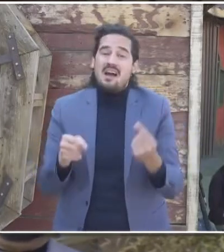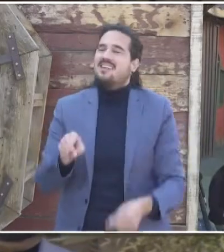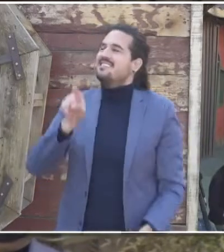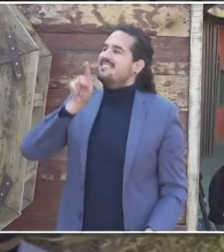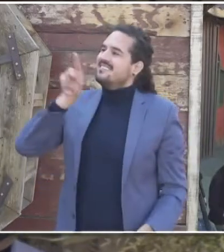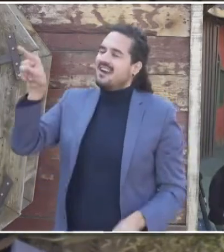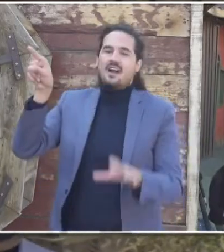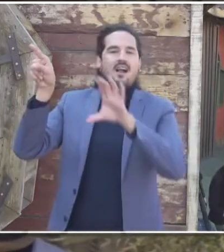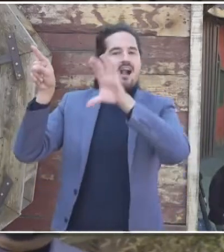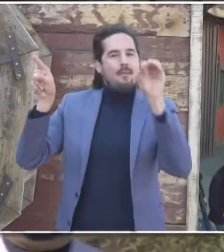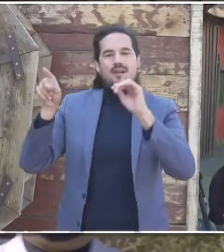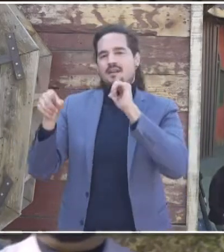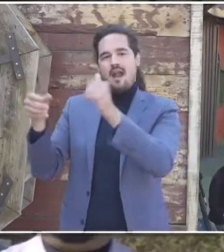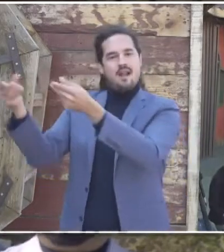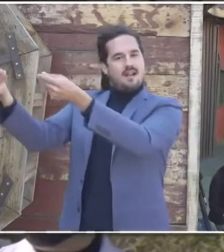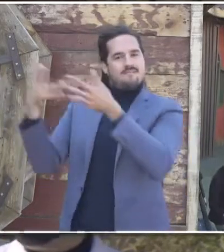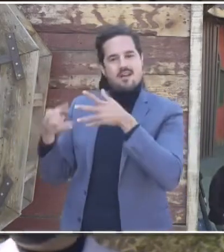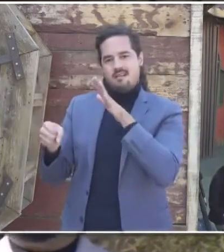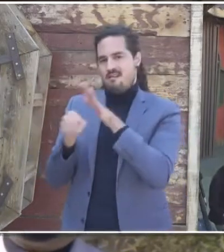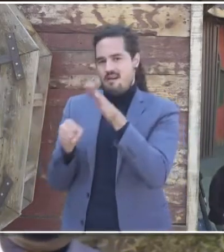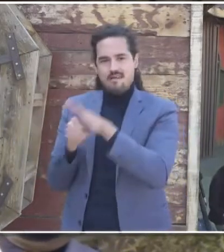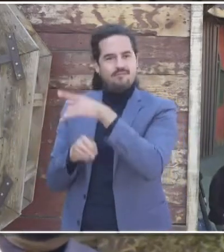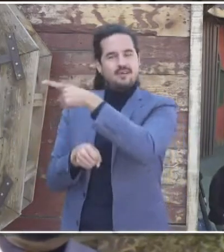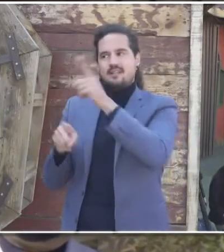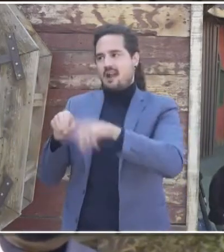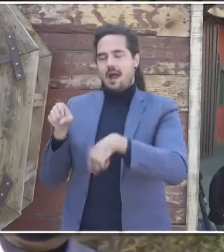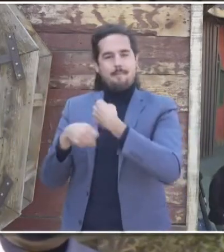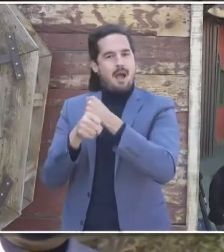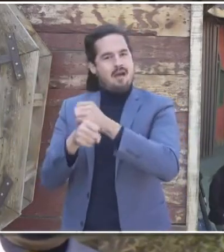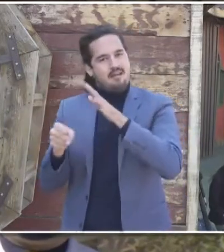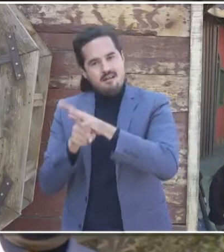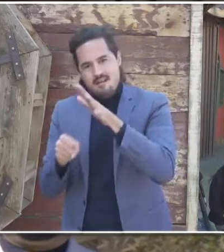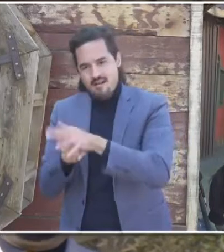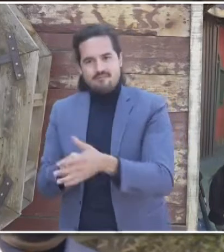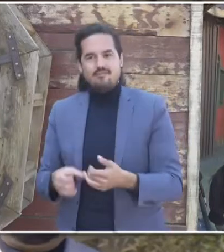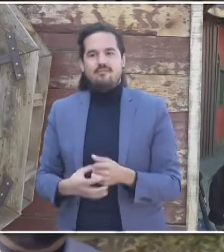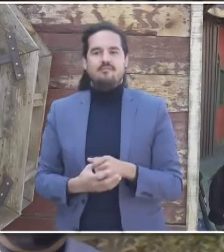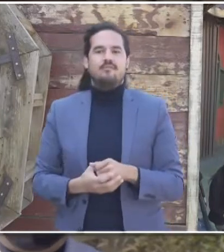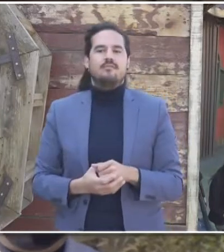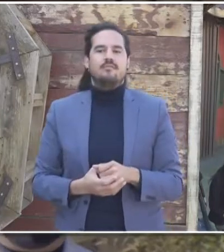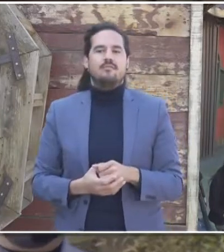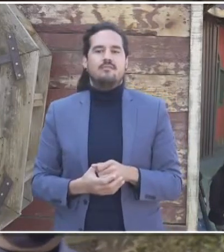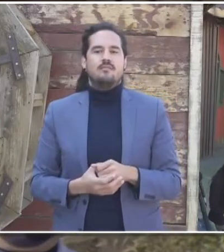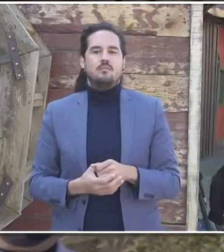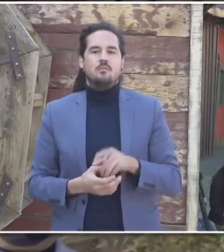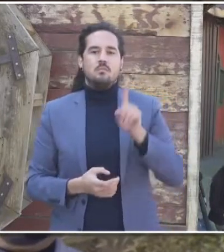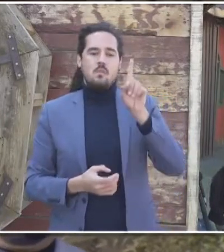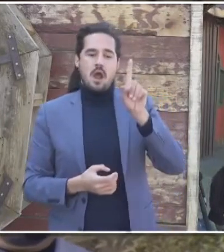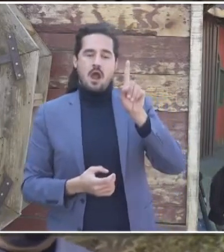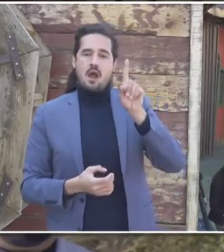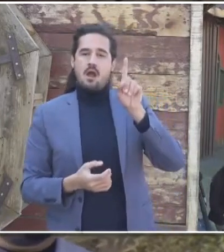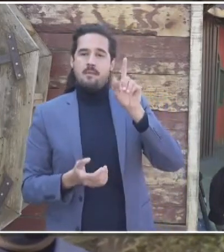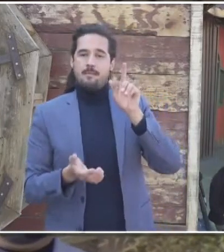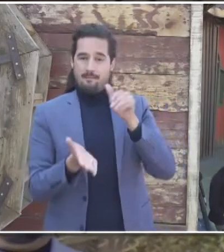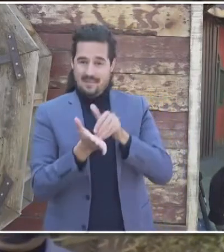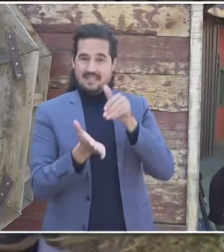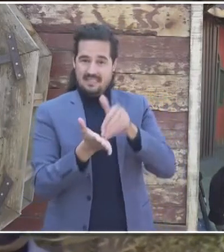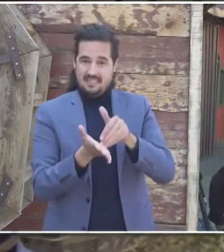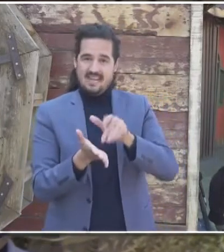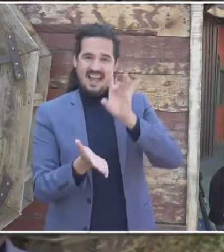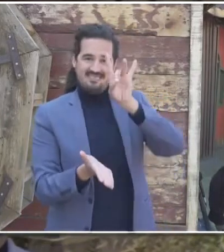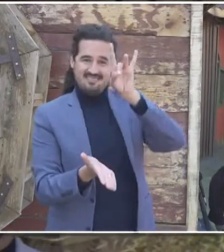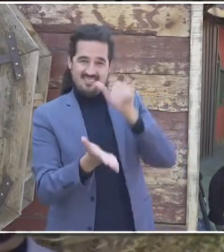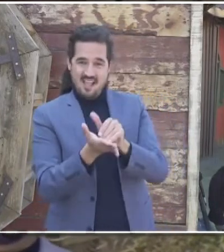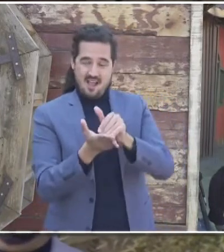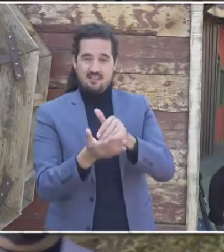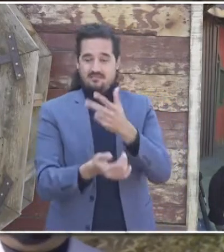1.08 million last week we received, 1.08 million we anticipate receiving this week, and a little over 1.2 million